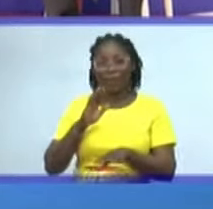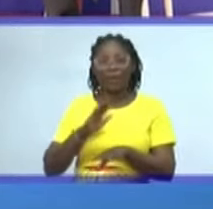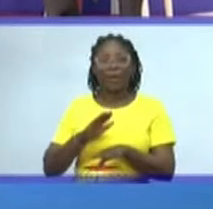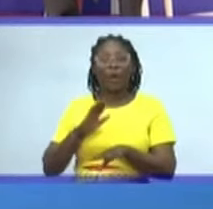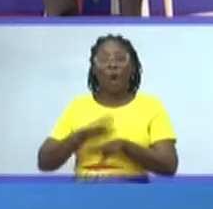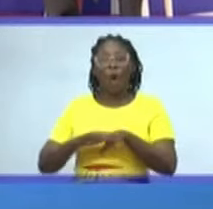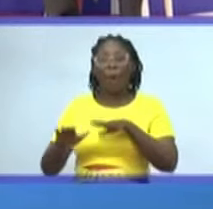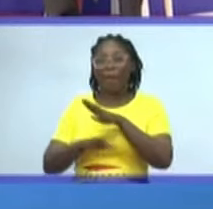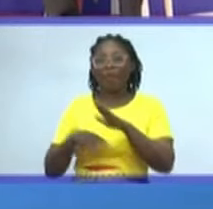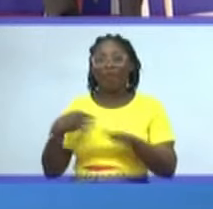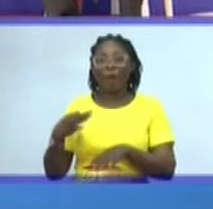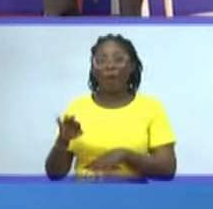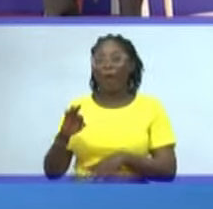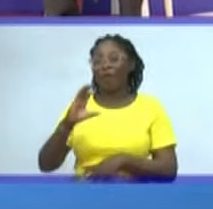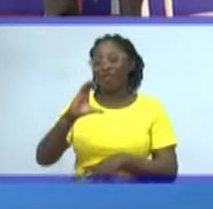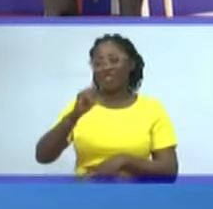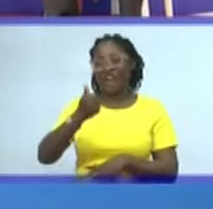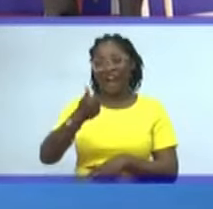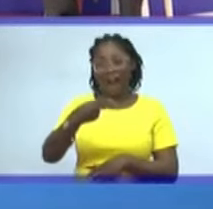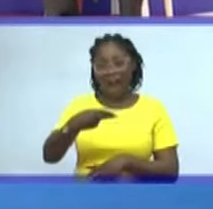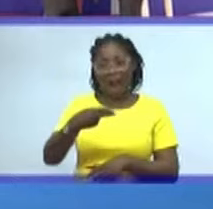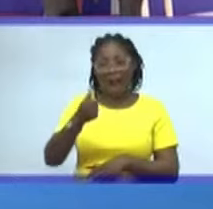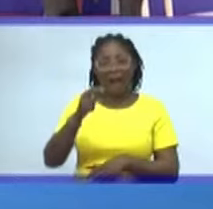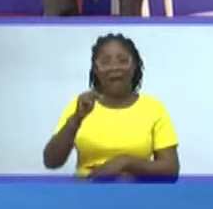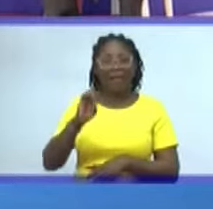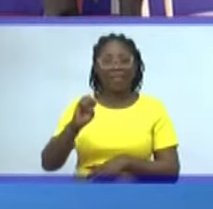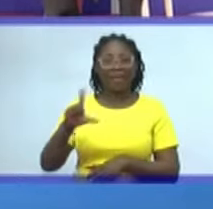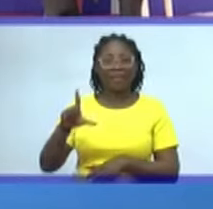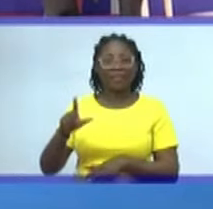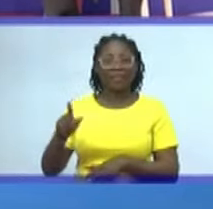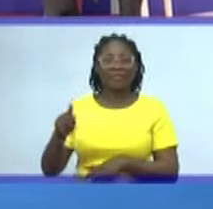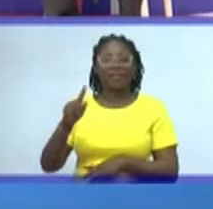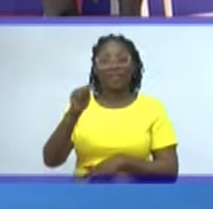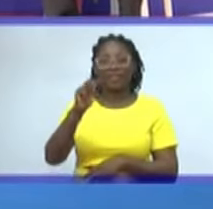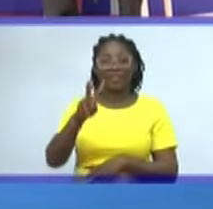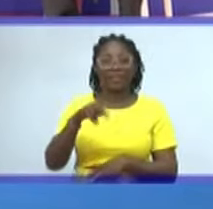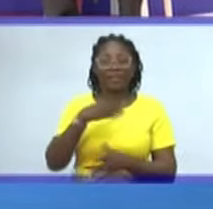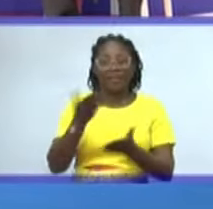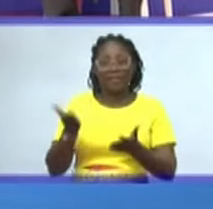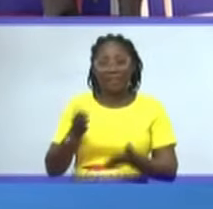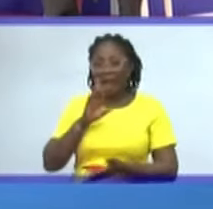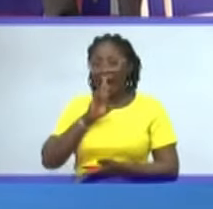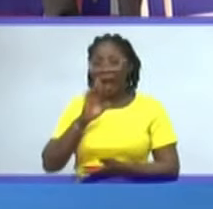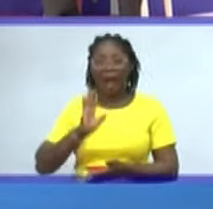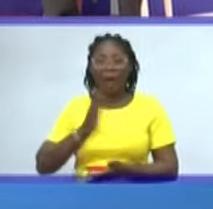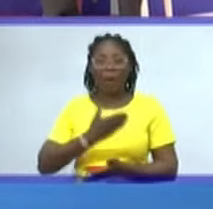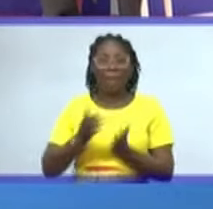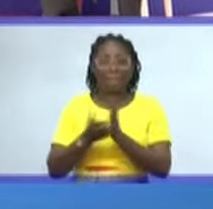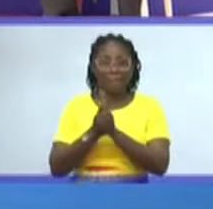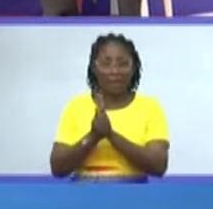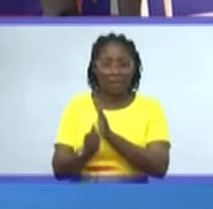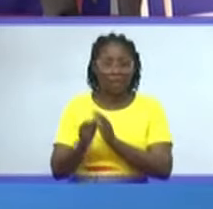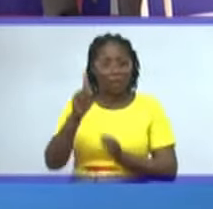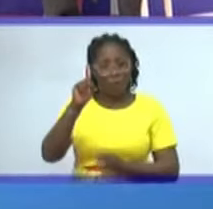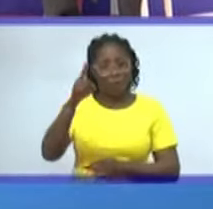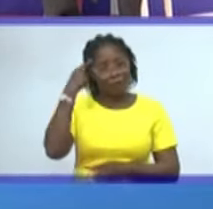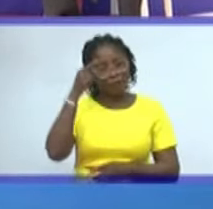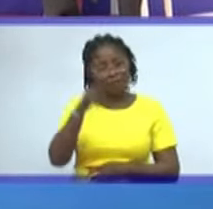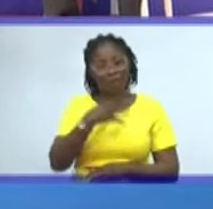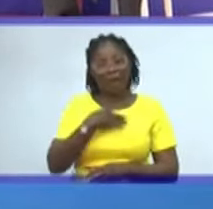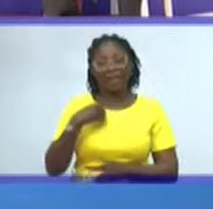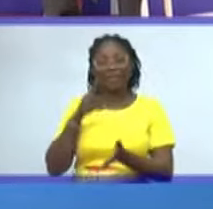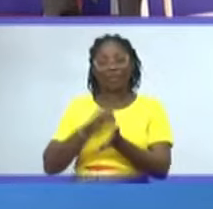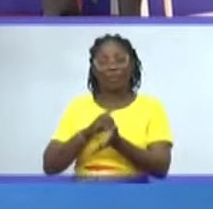Salvation Partners, the Situation Room, these are charter of demands, one for you and one for Dr.